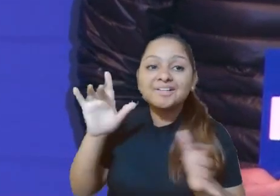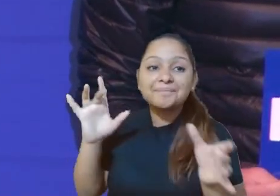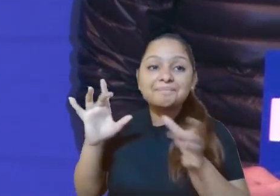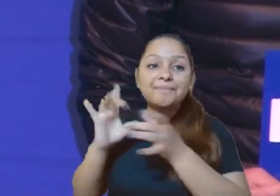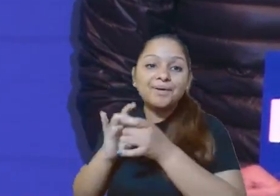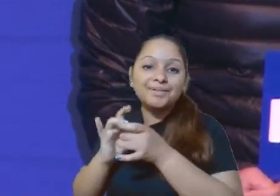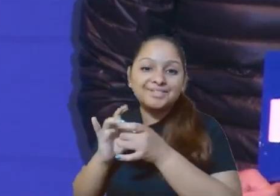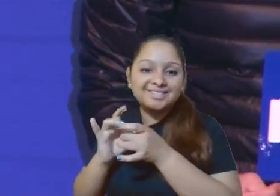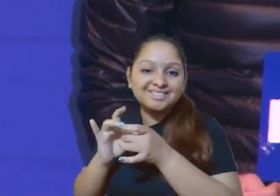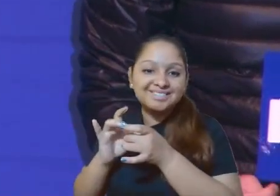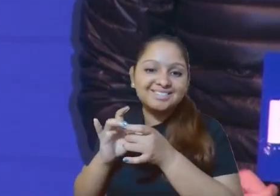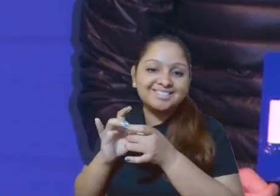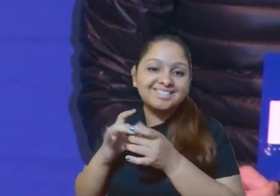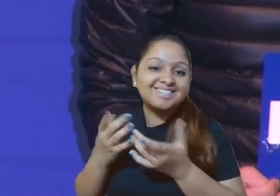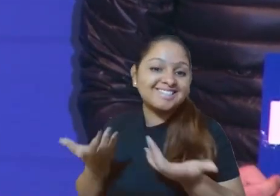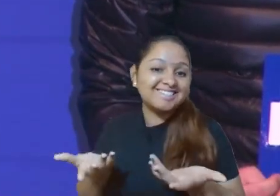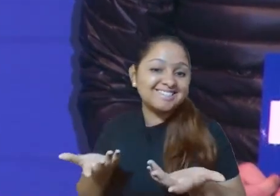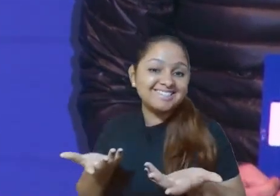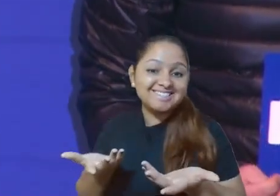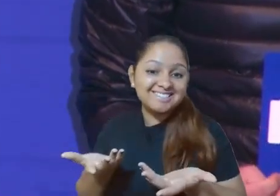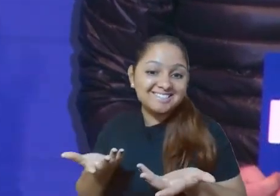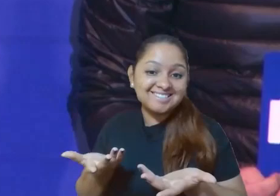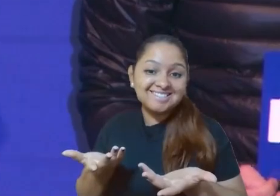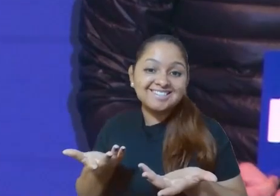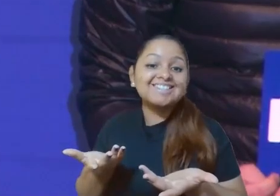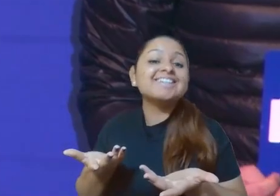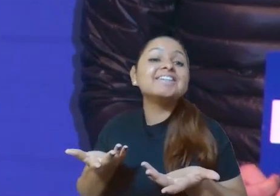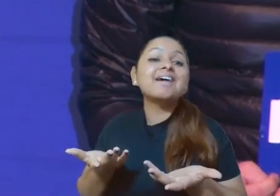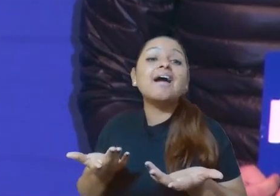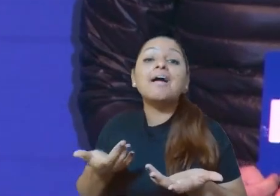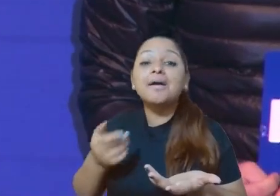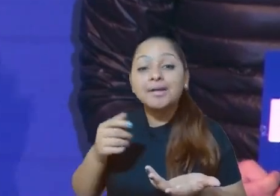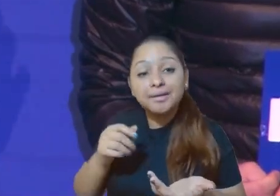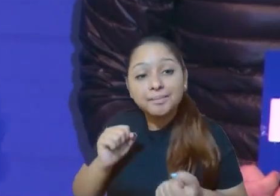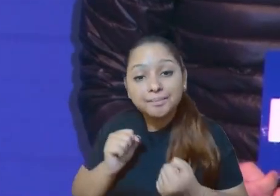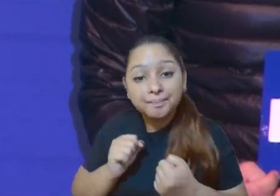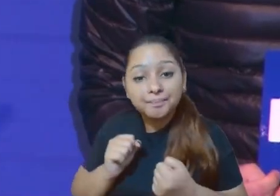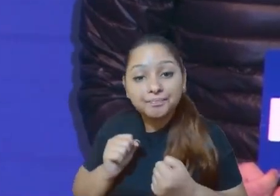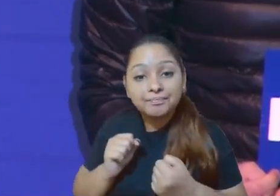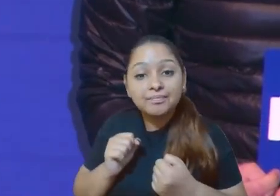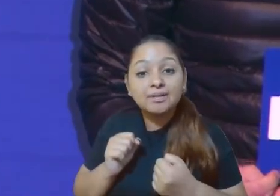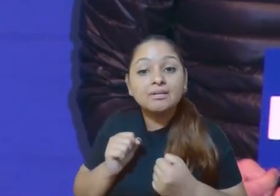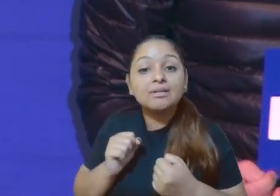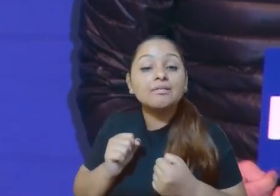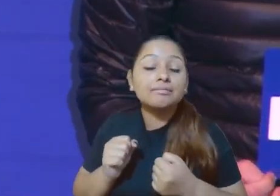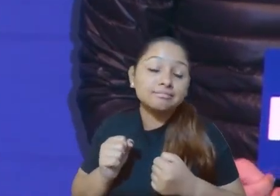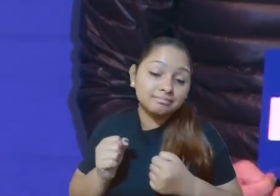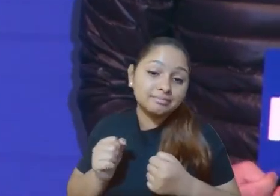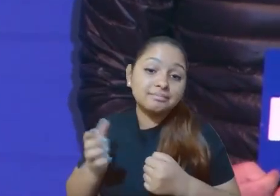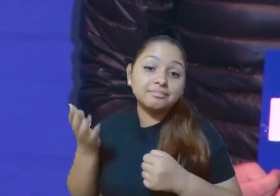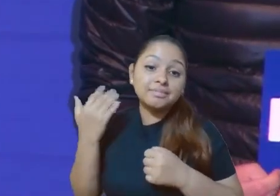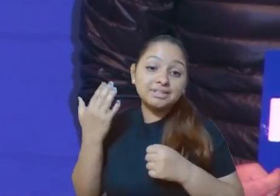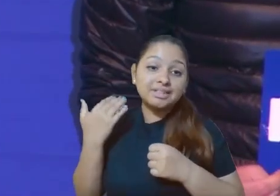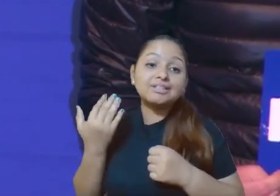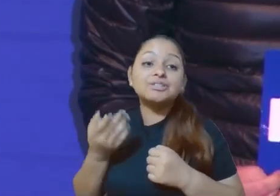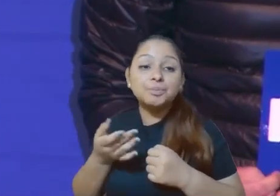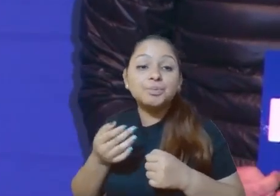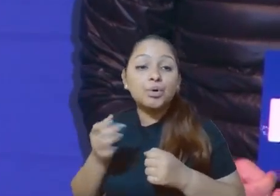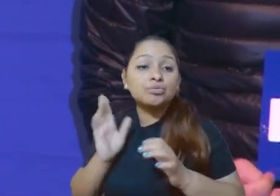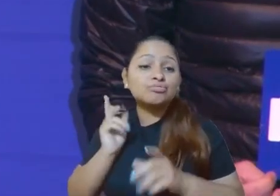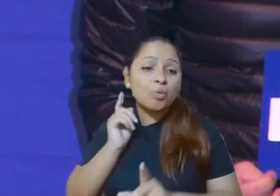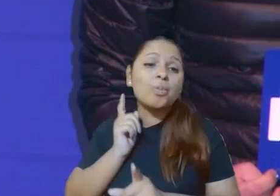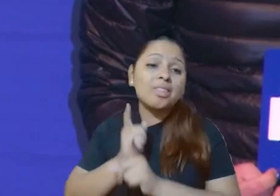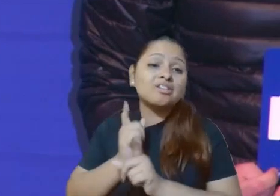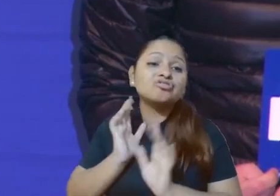get $80,000 for something I've published, 5 people read it, and now this